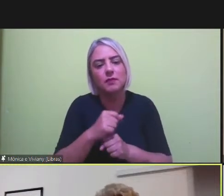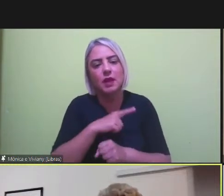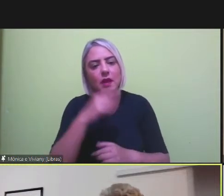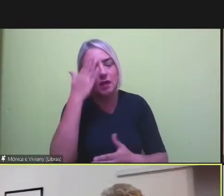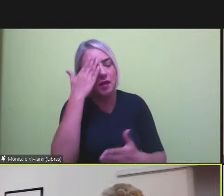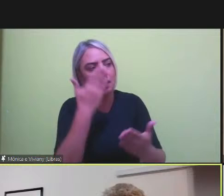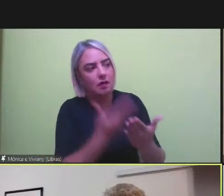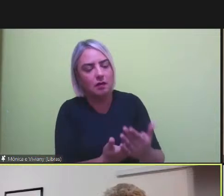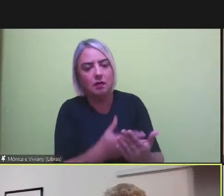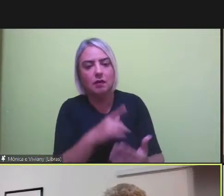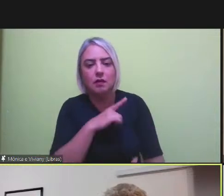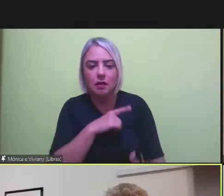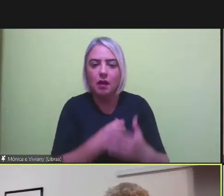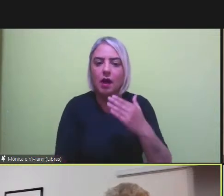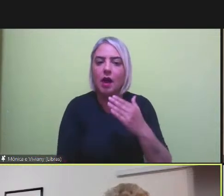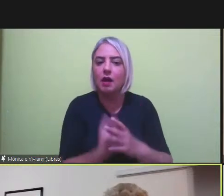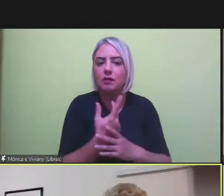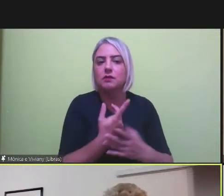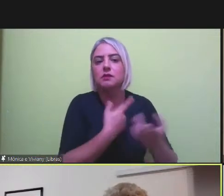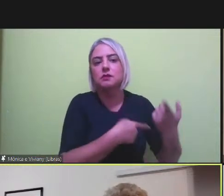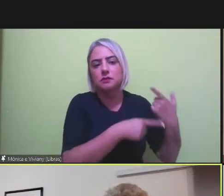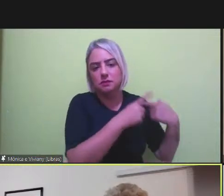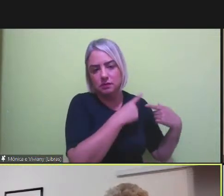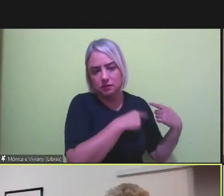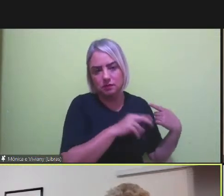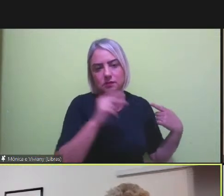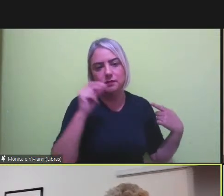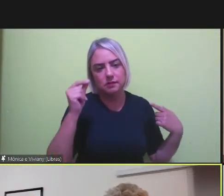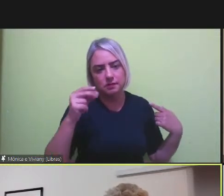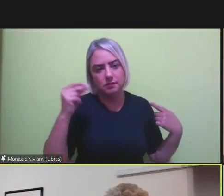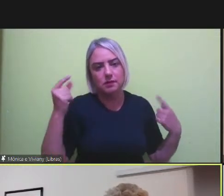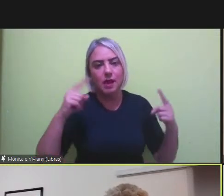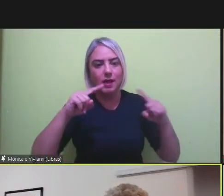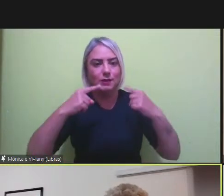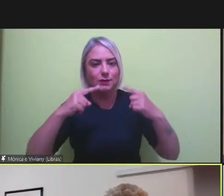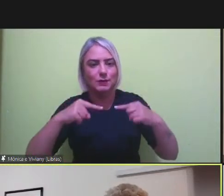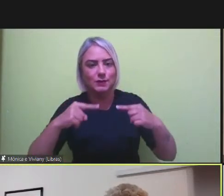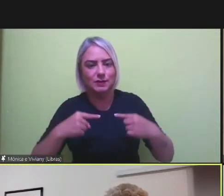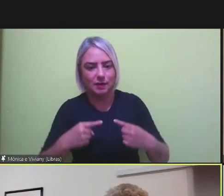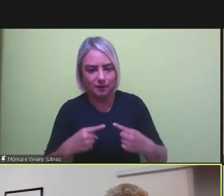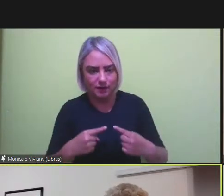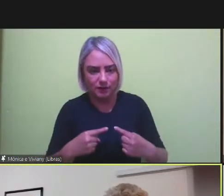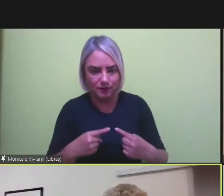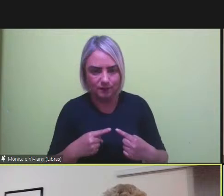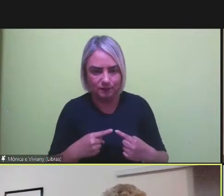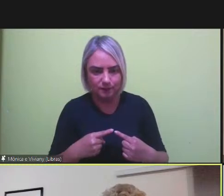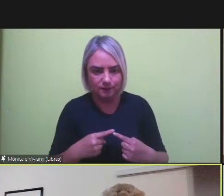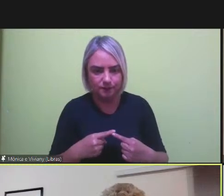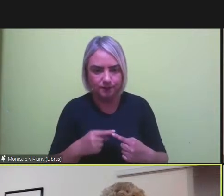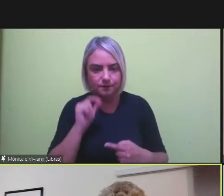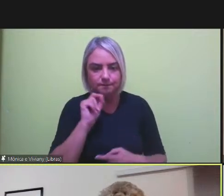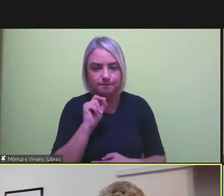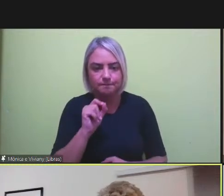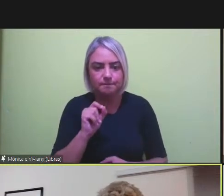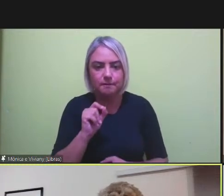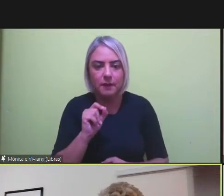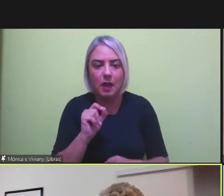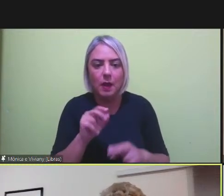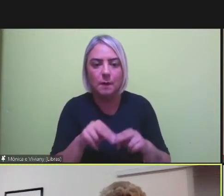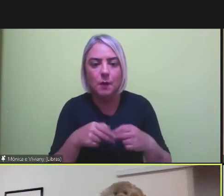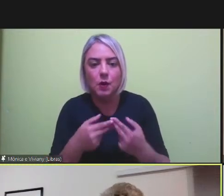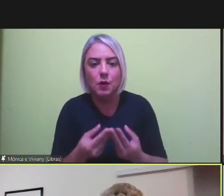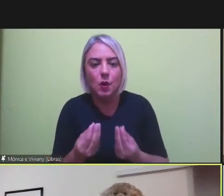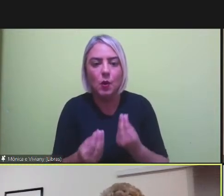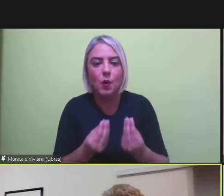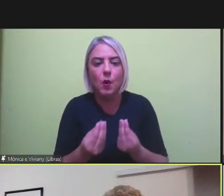years, we need to recognize that there has been some challenges, and there are many challenges in the head. And then